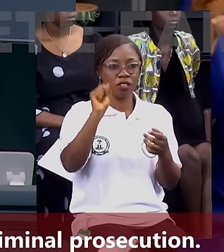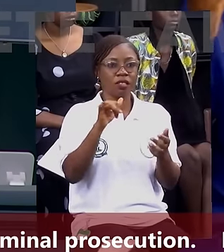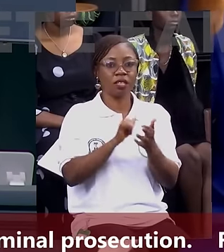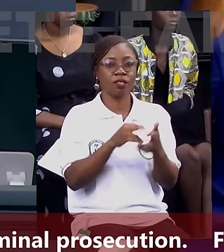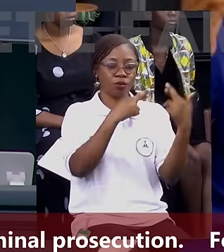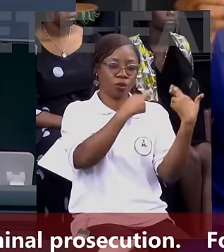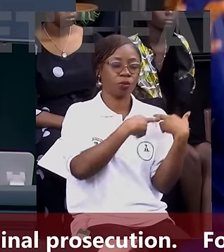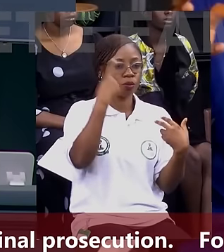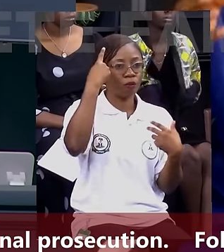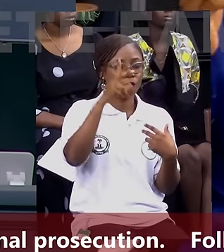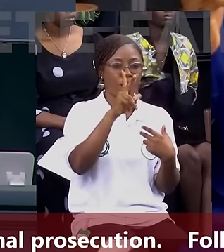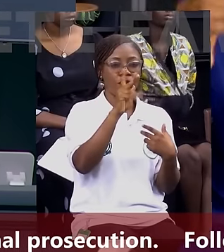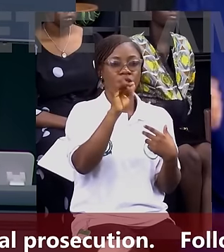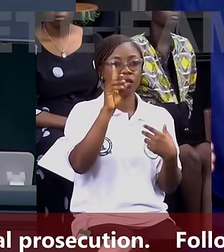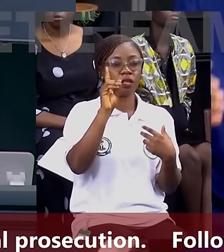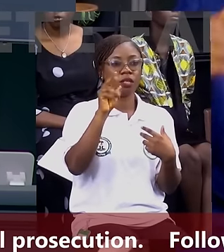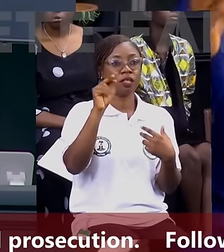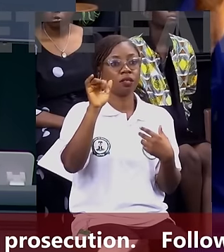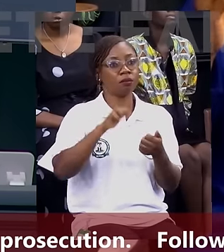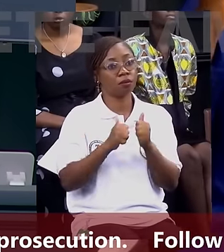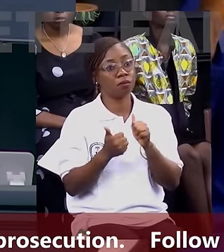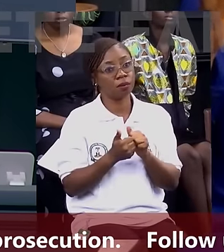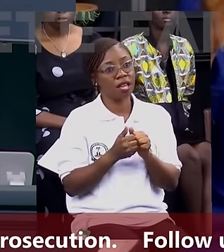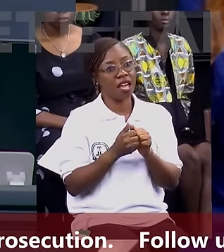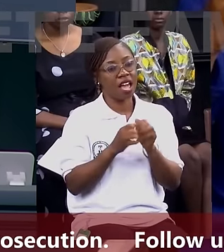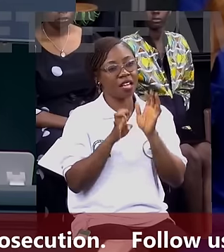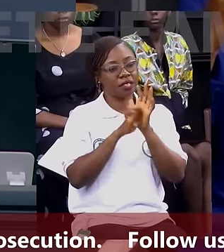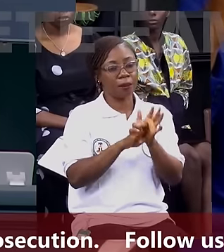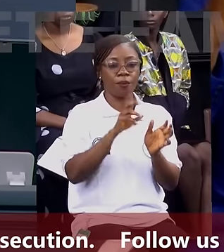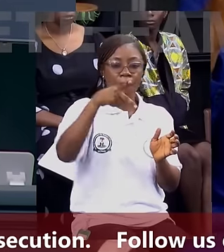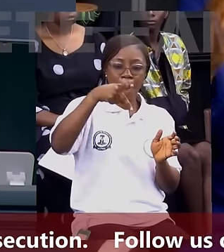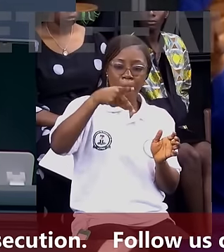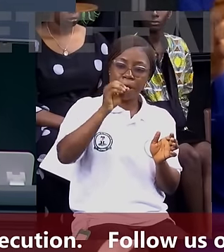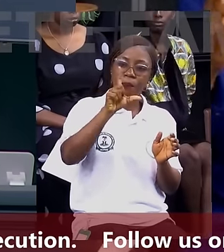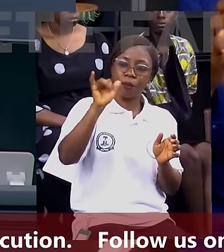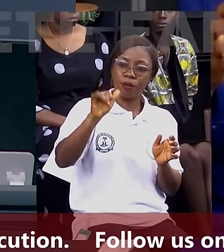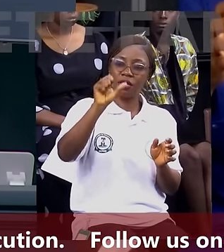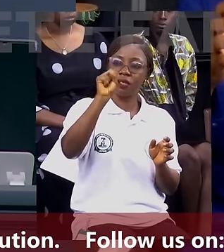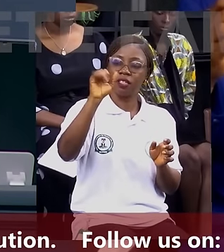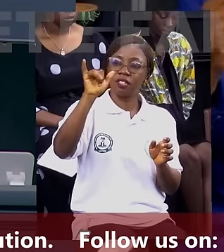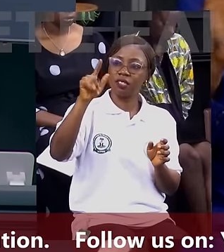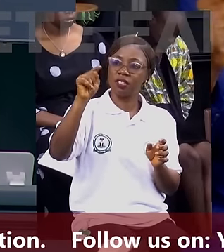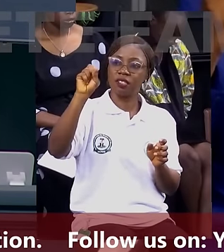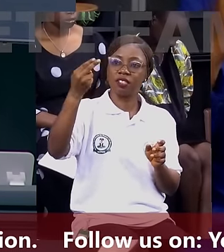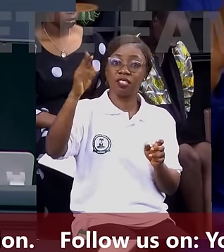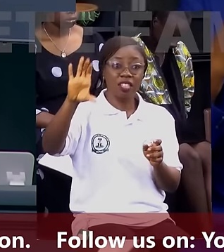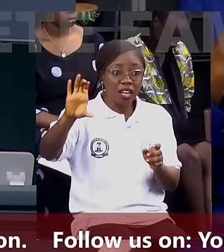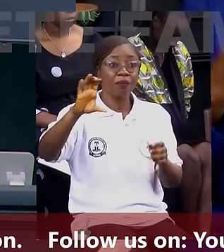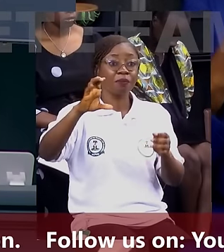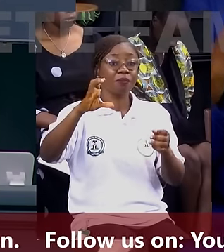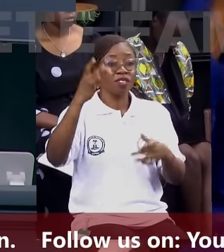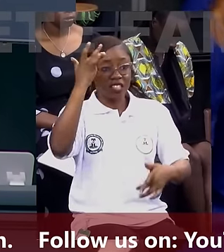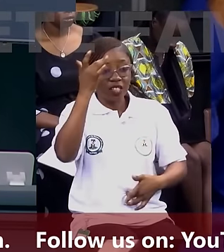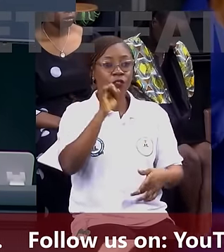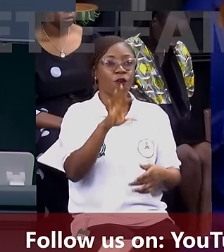for a kidney problem. This, for instance, we talk about the polycystic disease of the kidneys. The kidney is supposed to